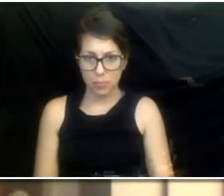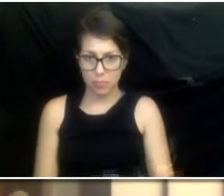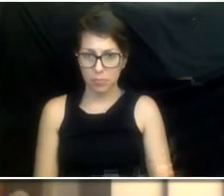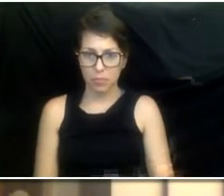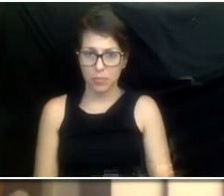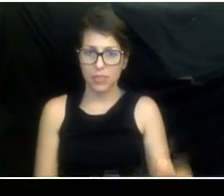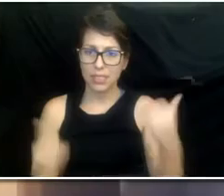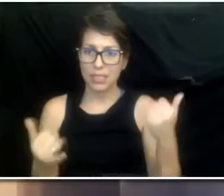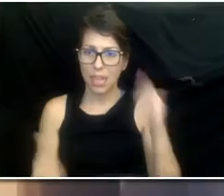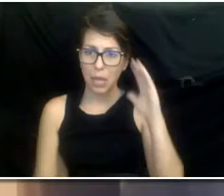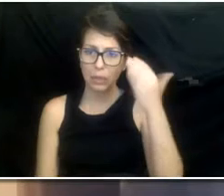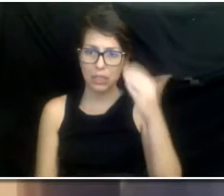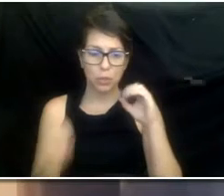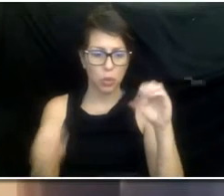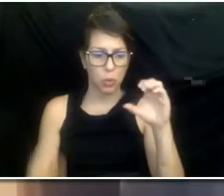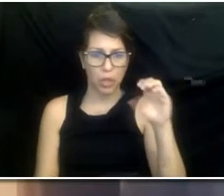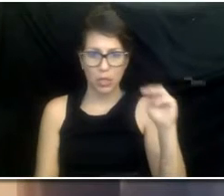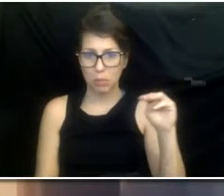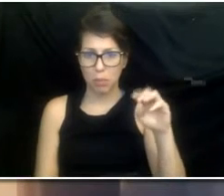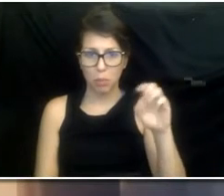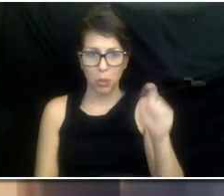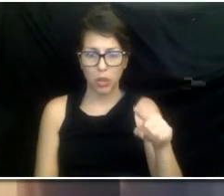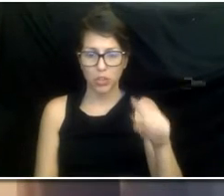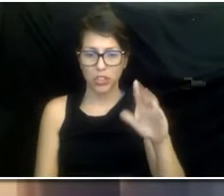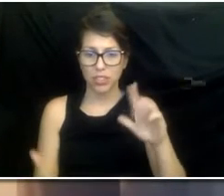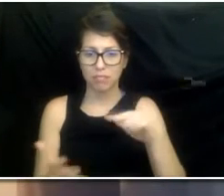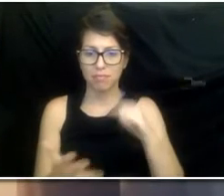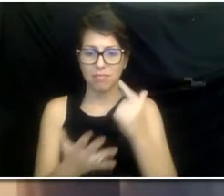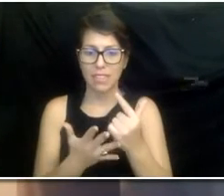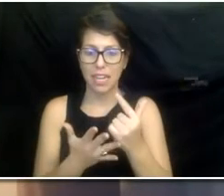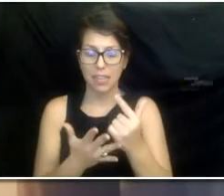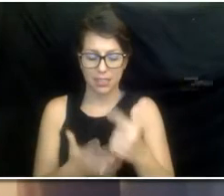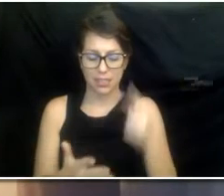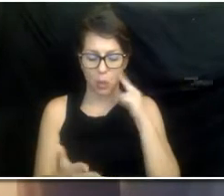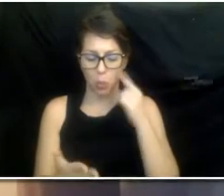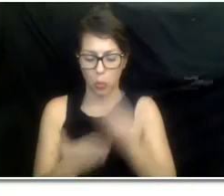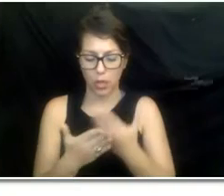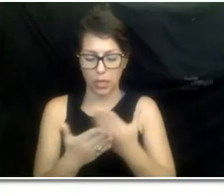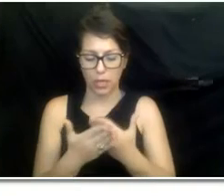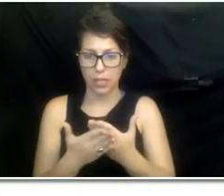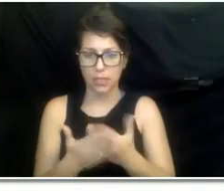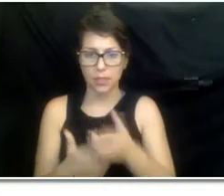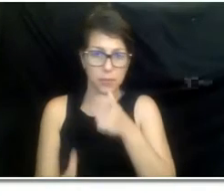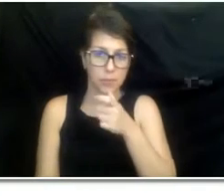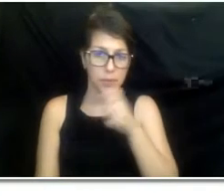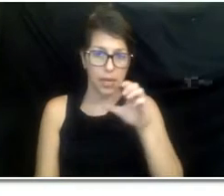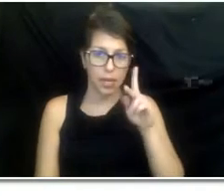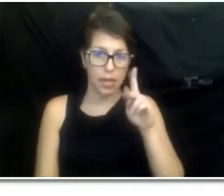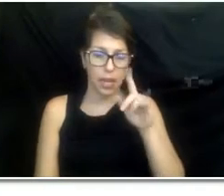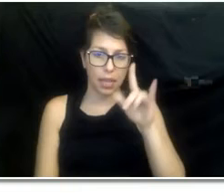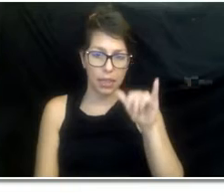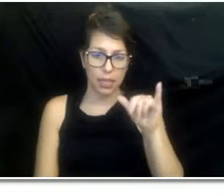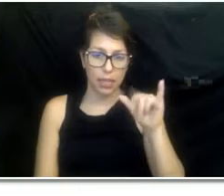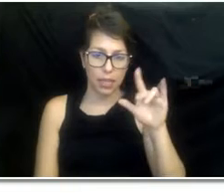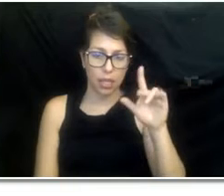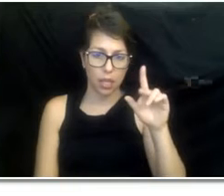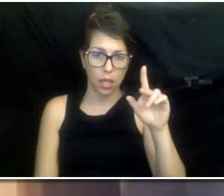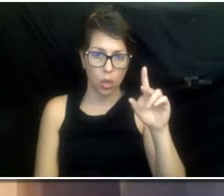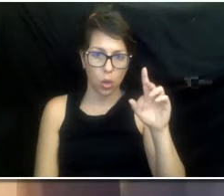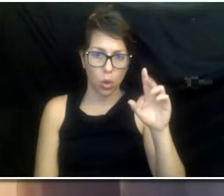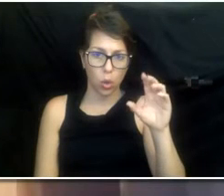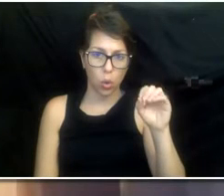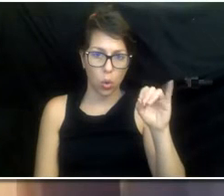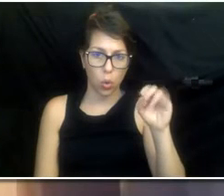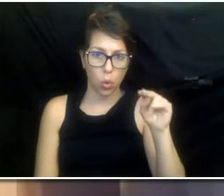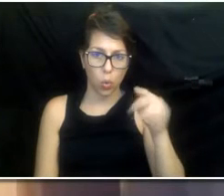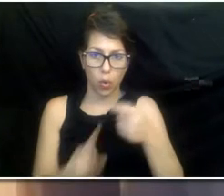Horizon thank you um good afternoon everyone I want to thank you for uh